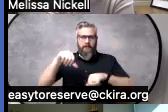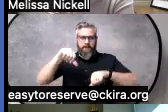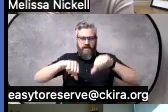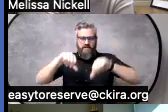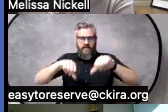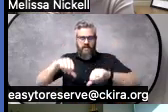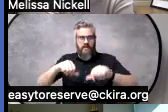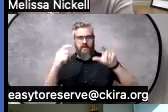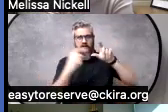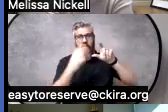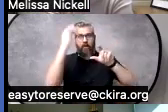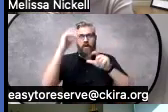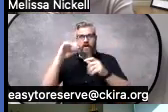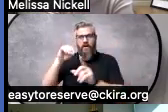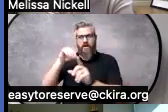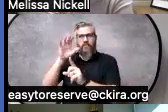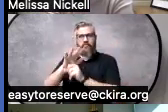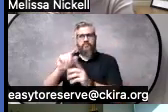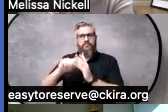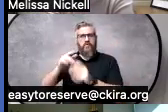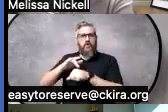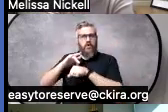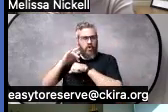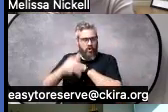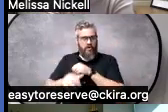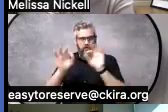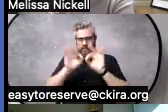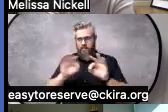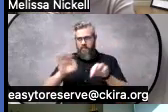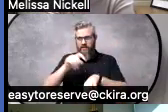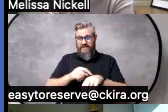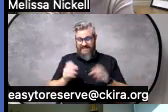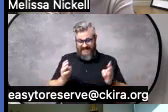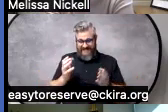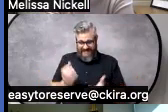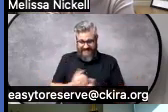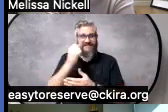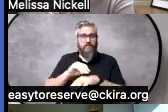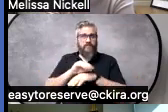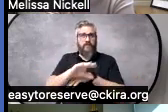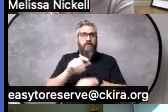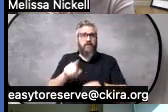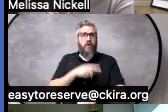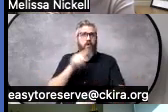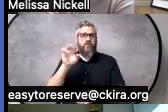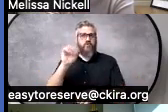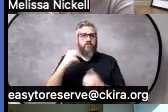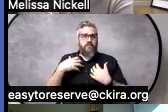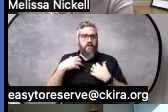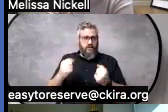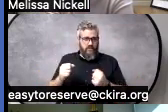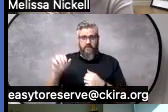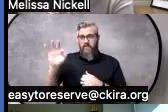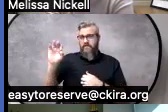during early life are like that key window of opportunity to affect our long-term health. So it would have like fetal life and